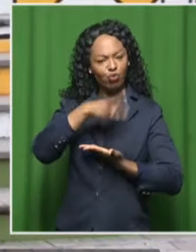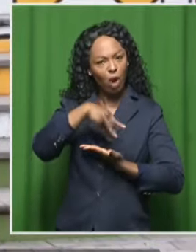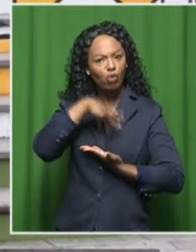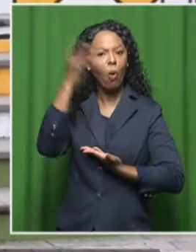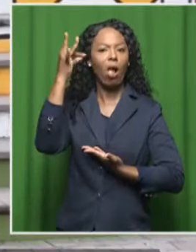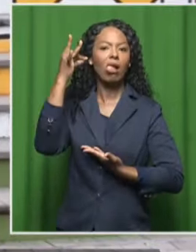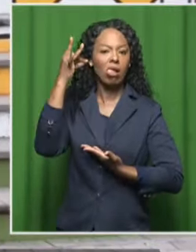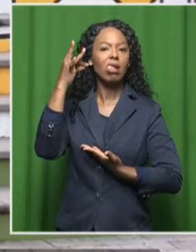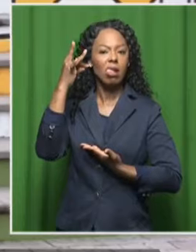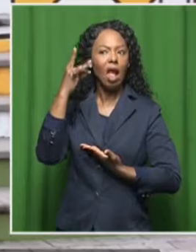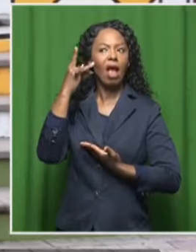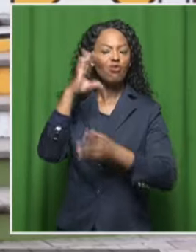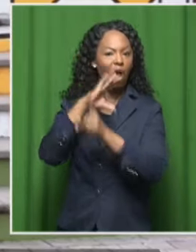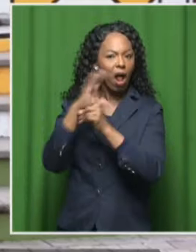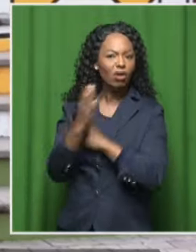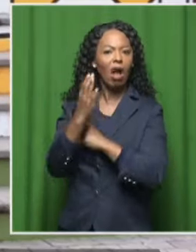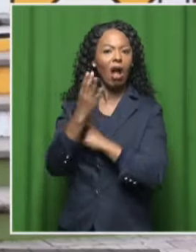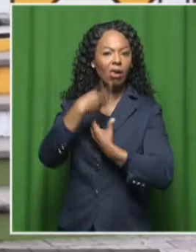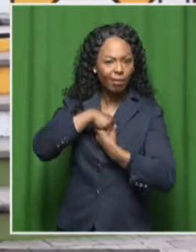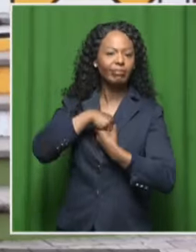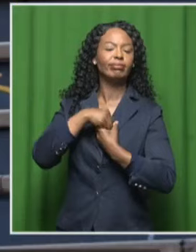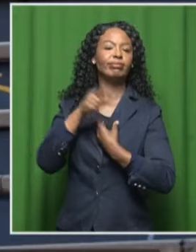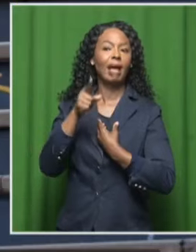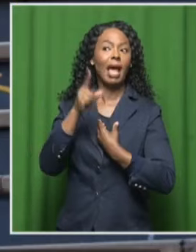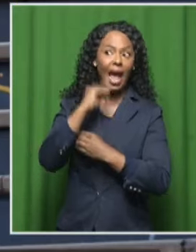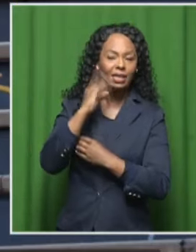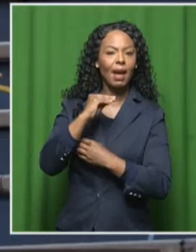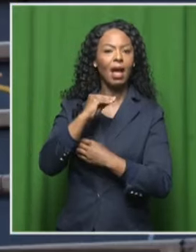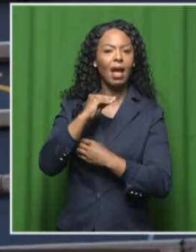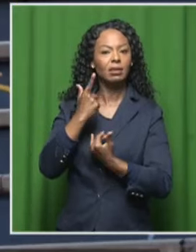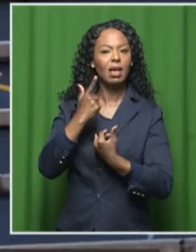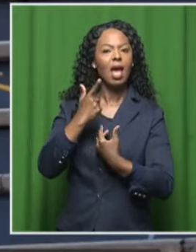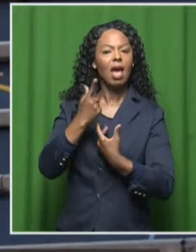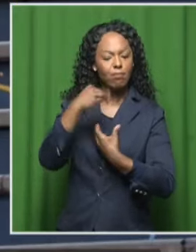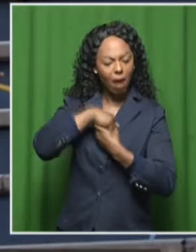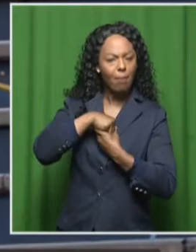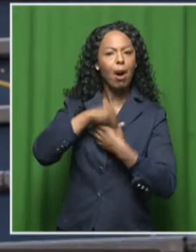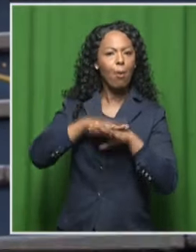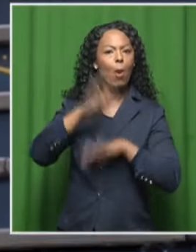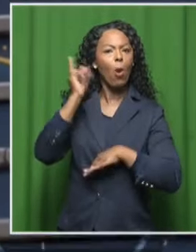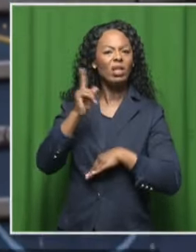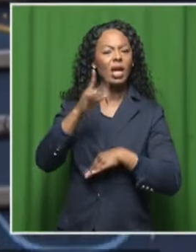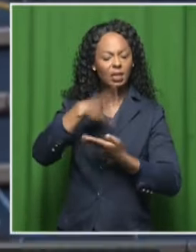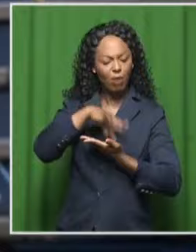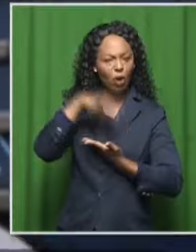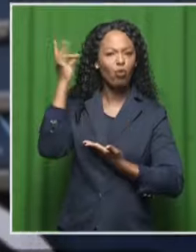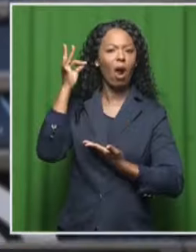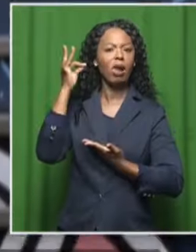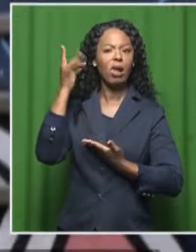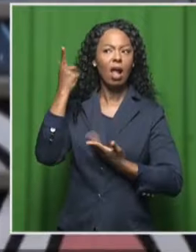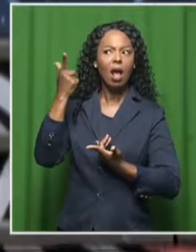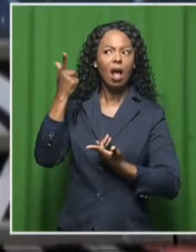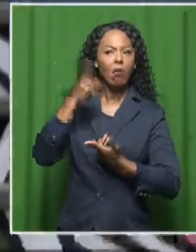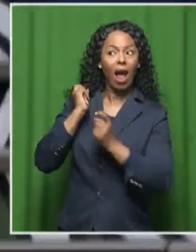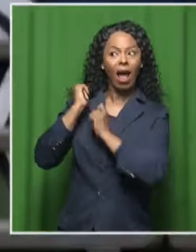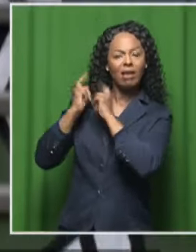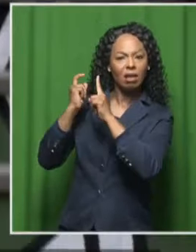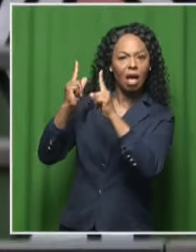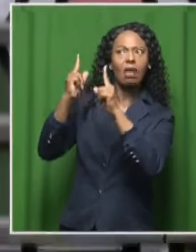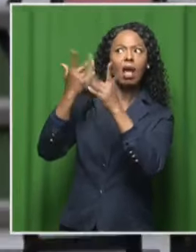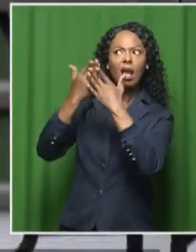culturally. The experience that I get there, it's more spiritually. They send you the colors, they send you the design. That's why